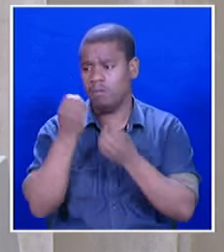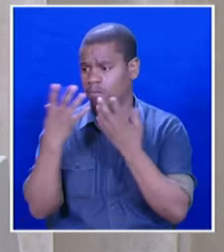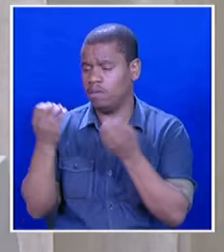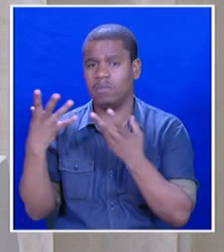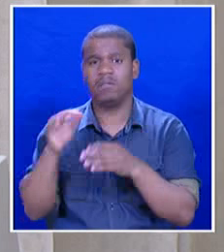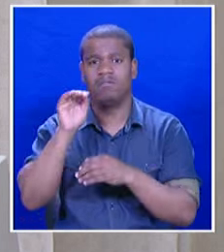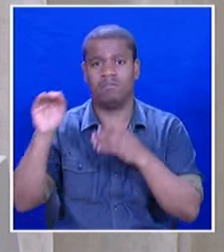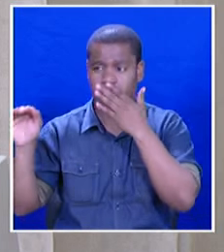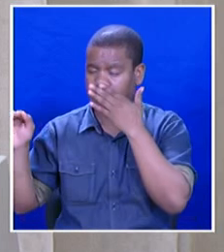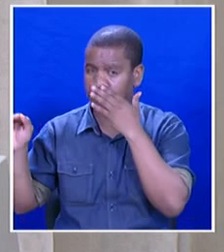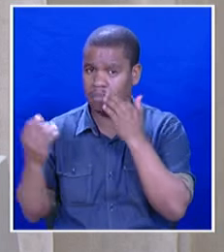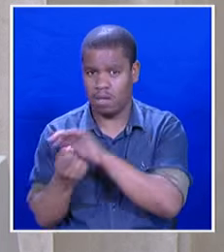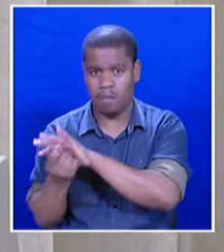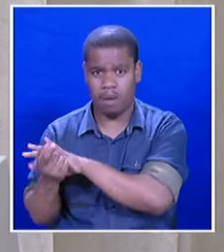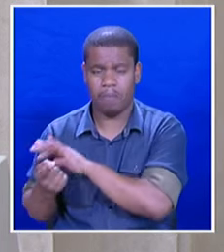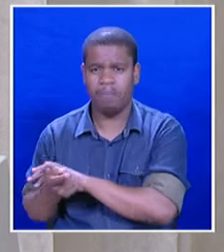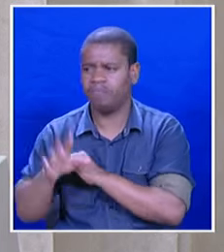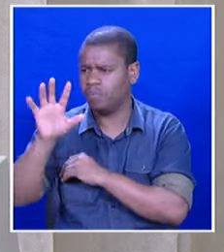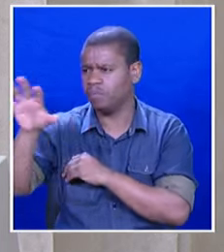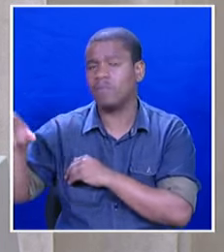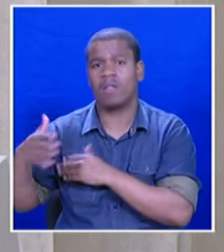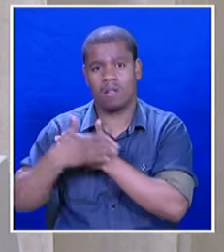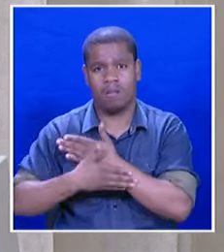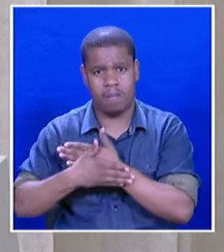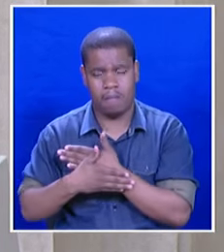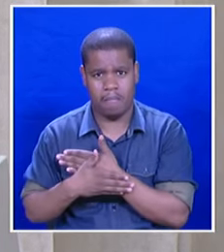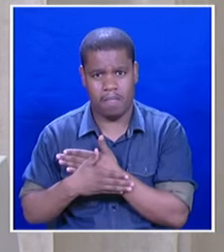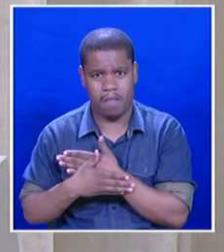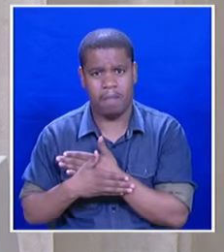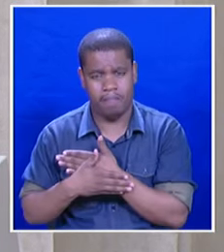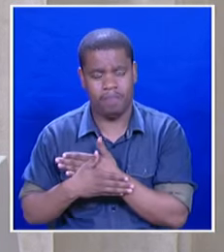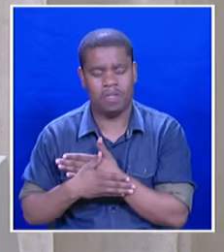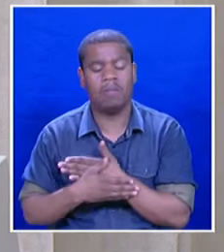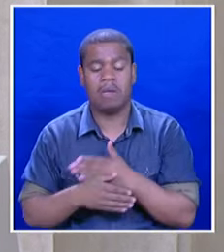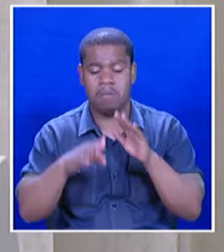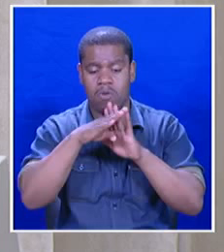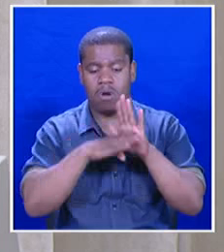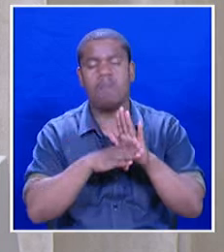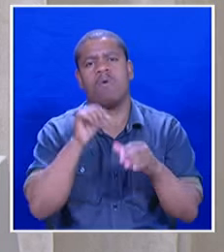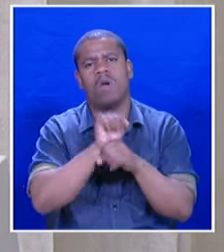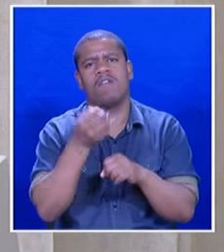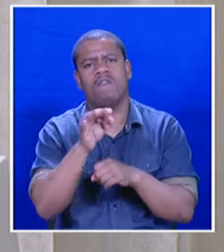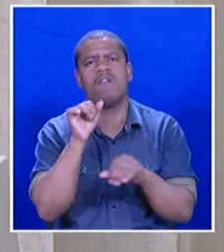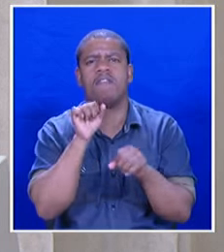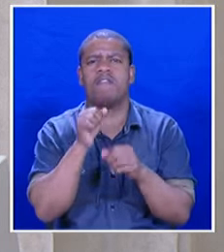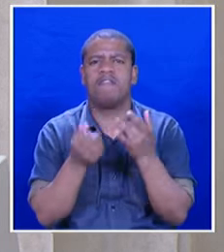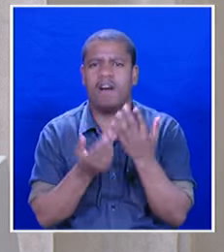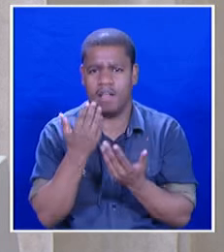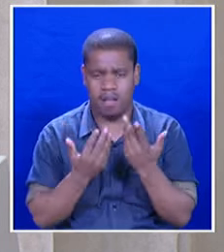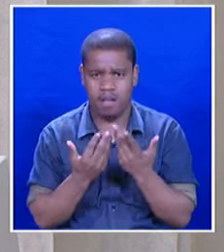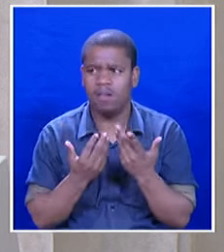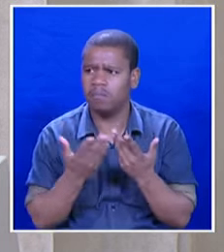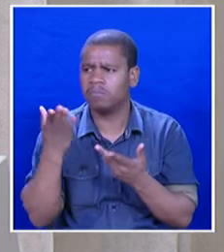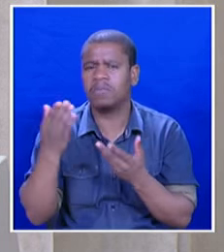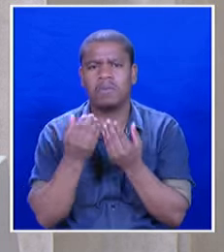number of areas in our country on working for fire that has been done. I know of instances where these people have been